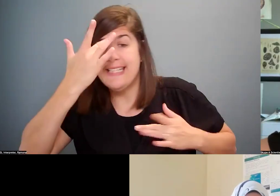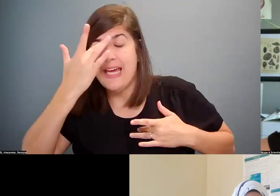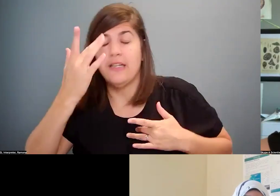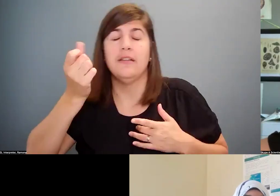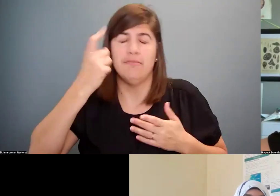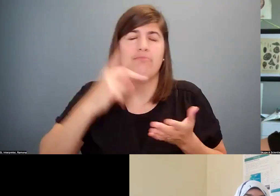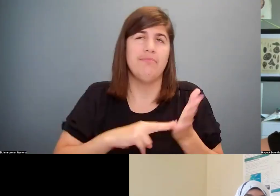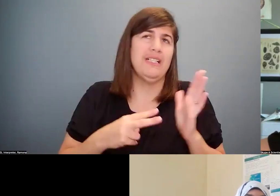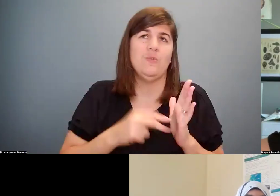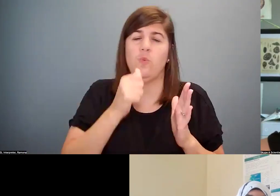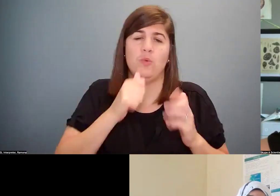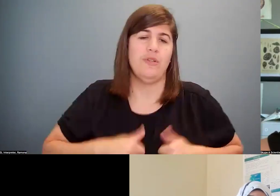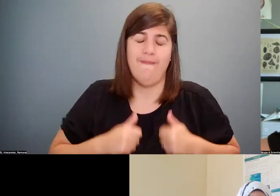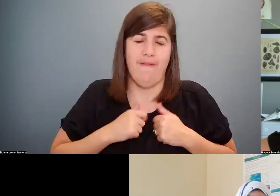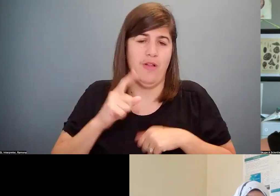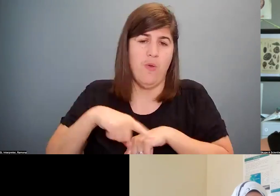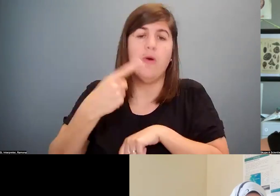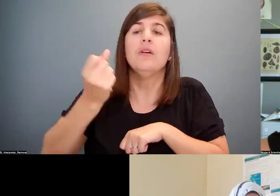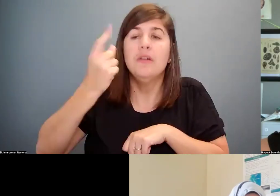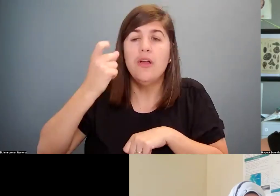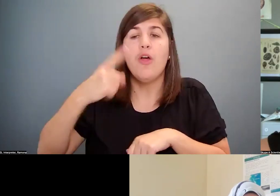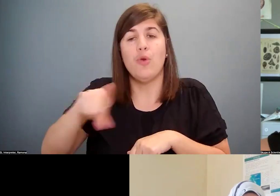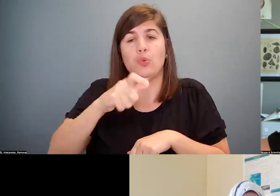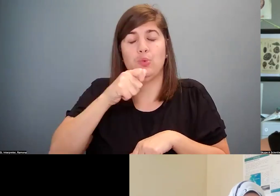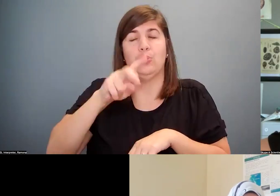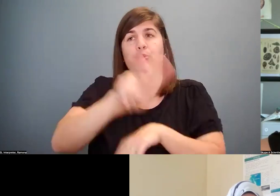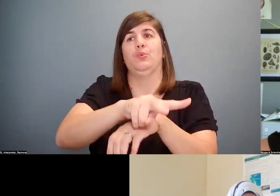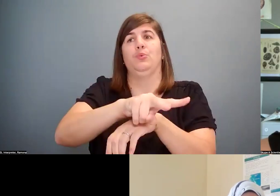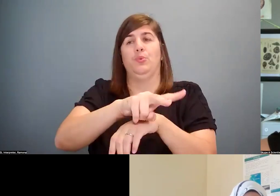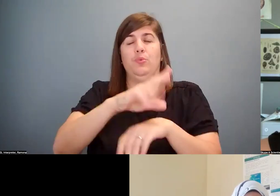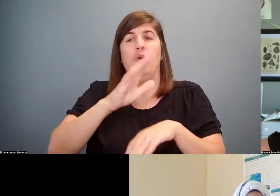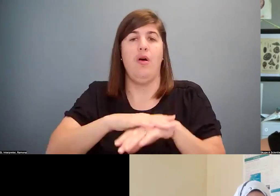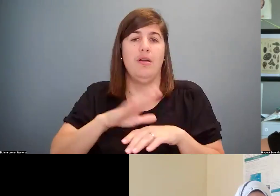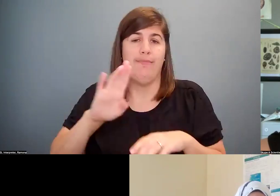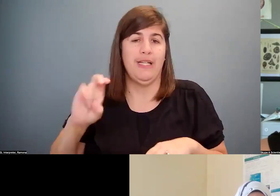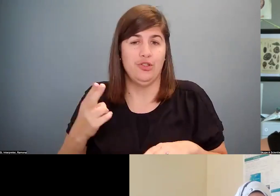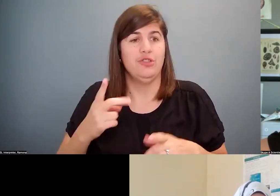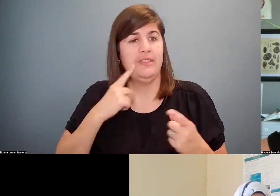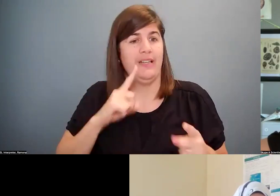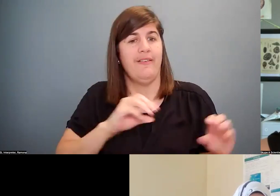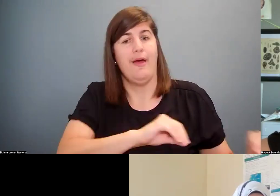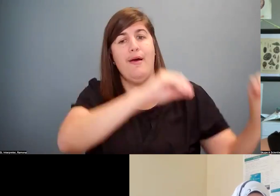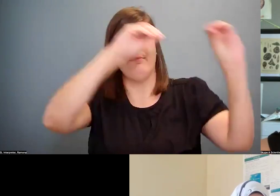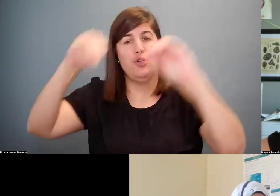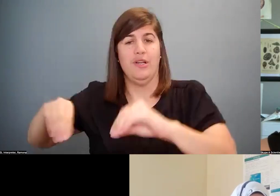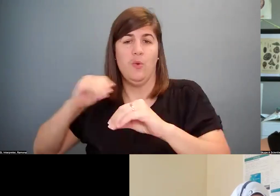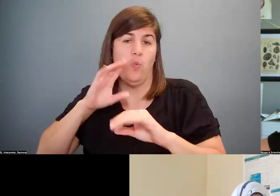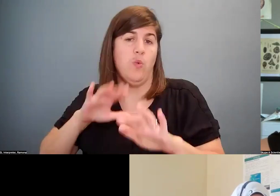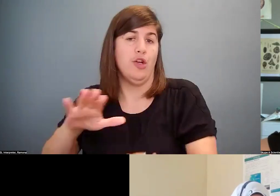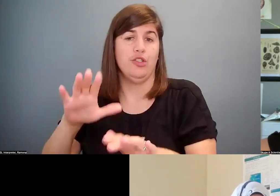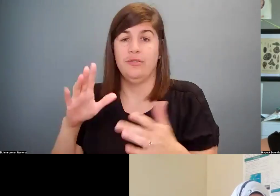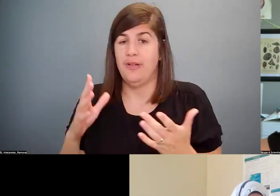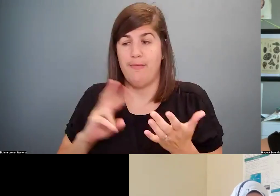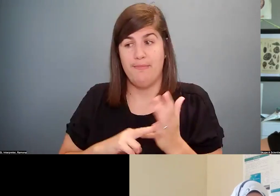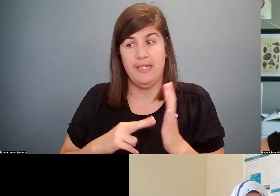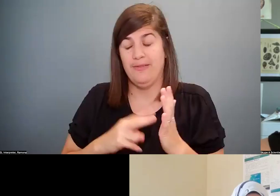long. For animals that have been beached, that have been successfully put back into the water, typically they can't be out of the water for more than a couple